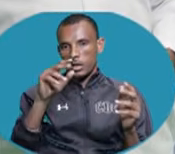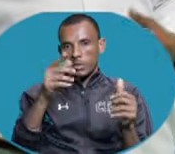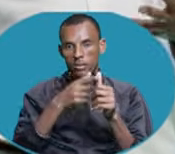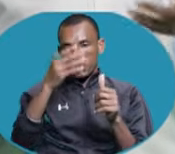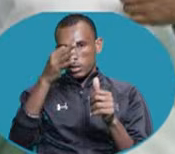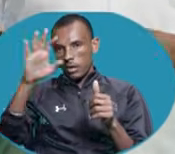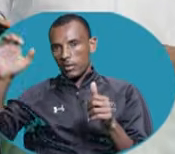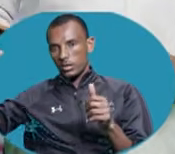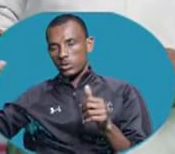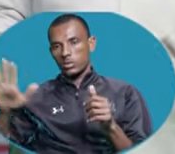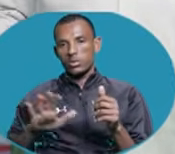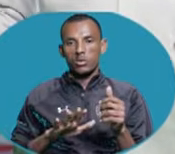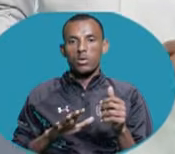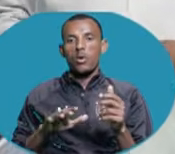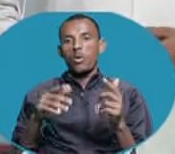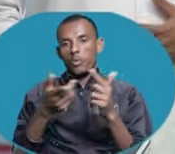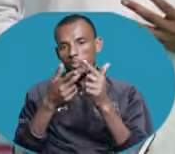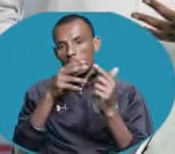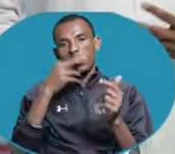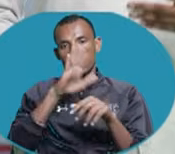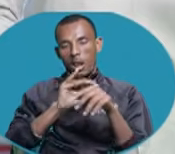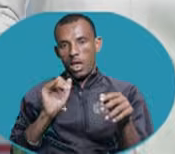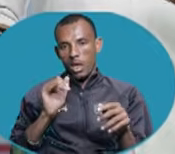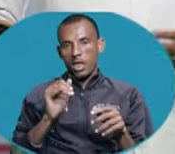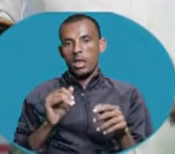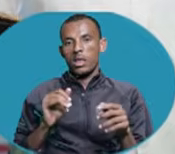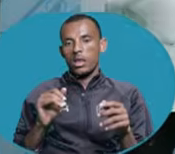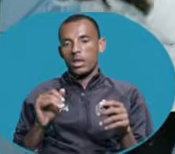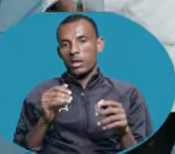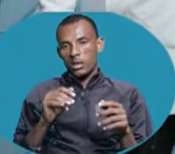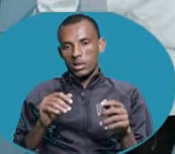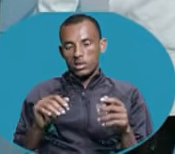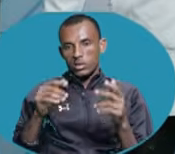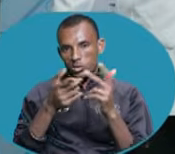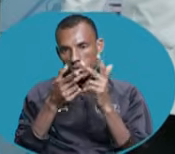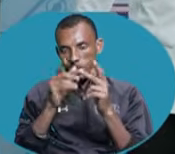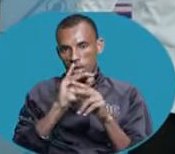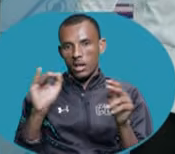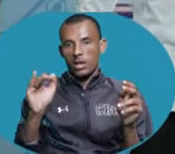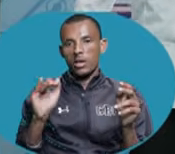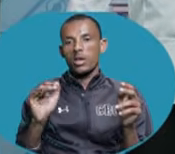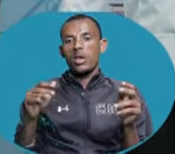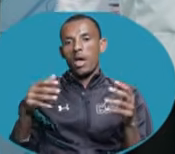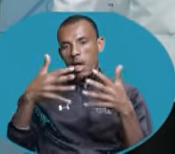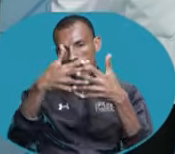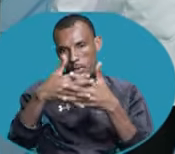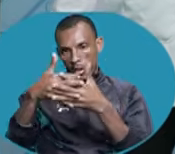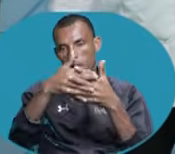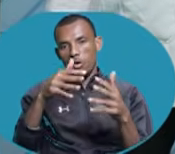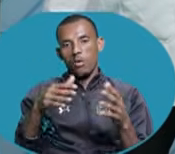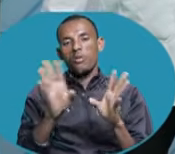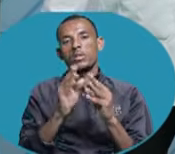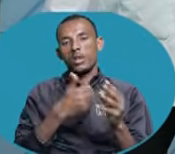Dumbarton-Ukas or Washington DC Conference. The fourth one, Yalta Conference. The fifth one, San Francisco Conference.